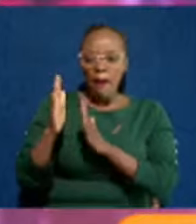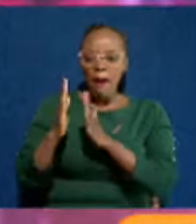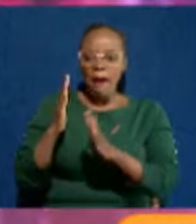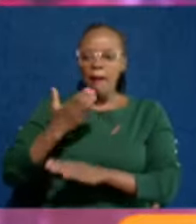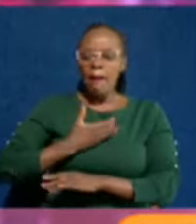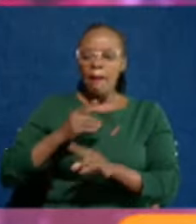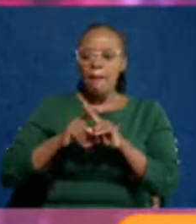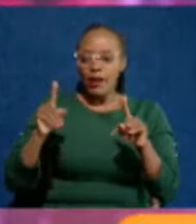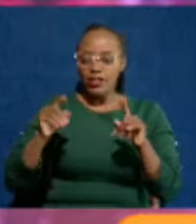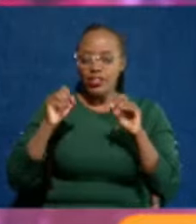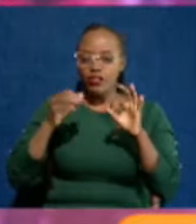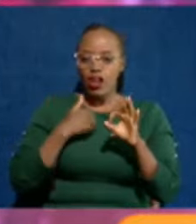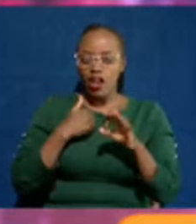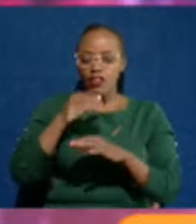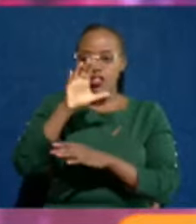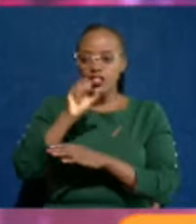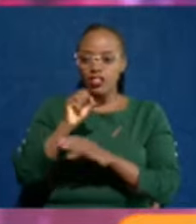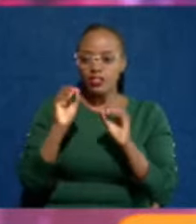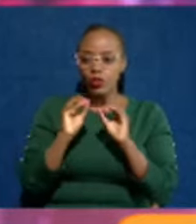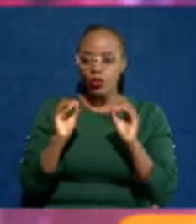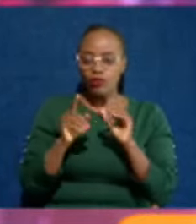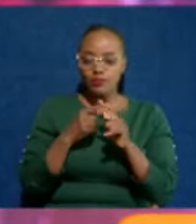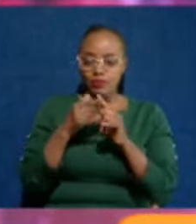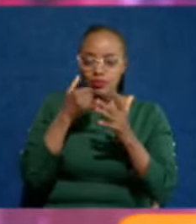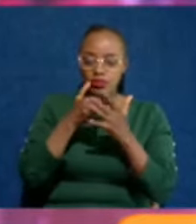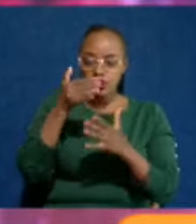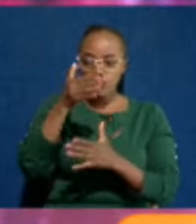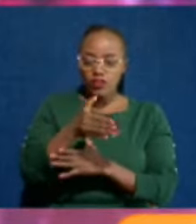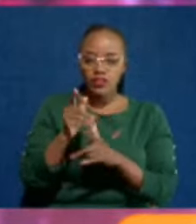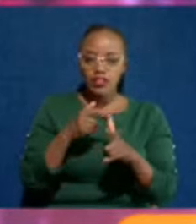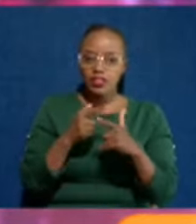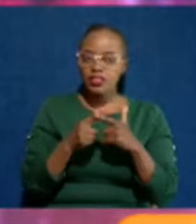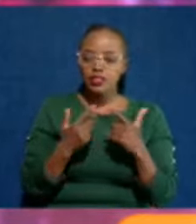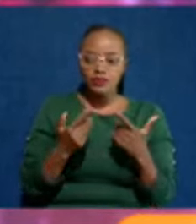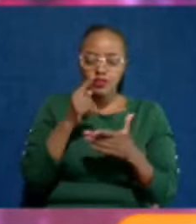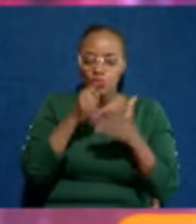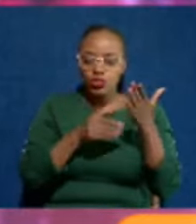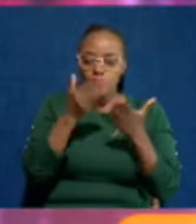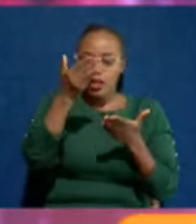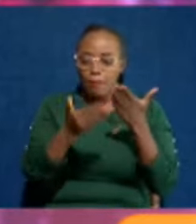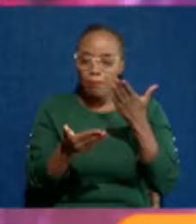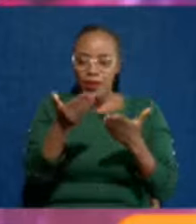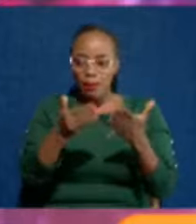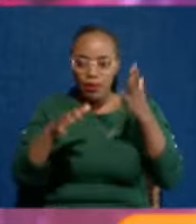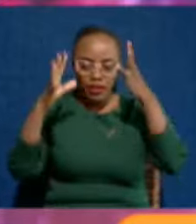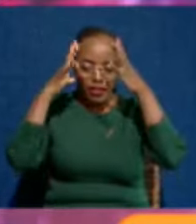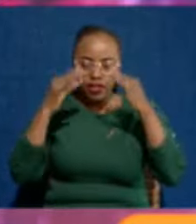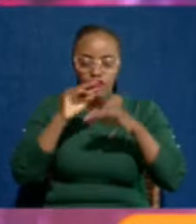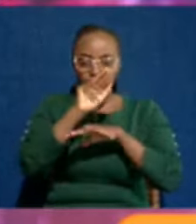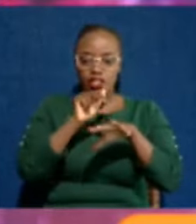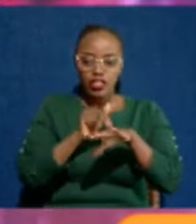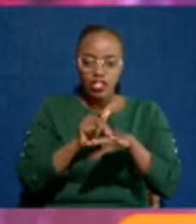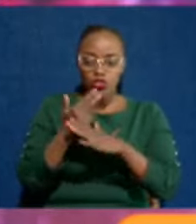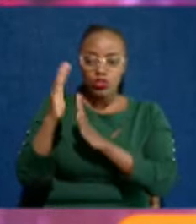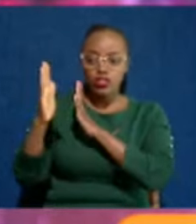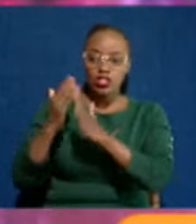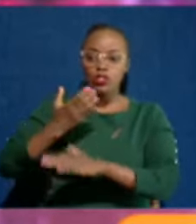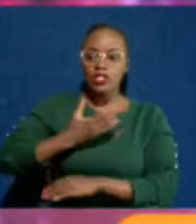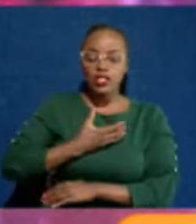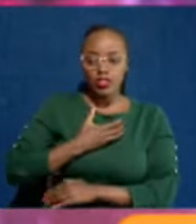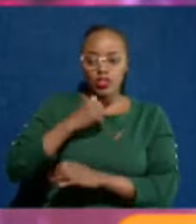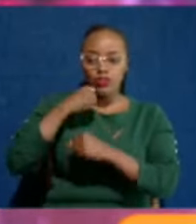But in the absence of the cabinet secretaries who've now come in, what might be the decisions that the National Security Council made